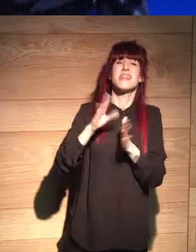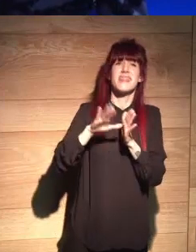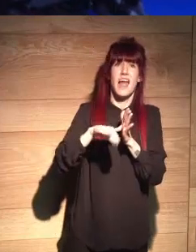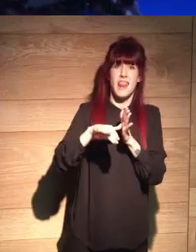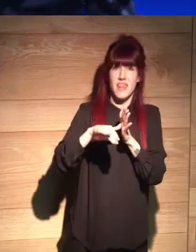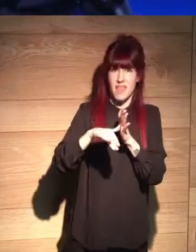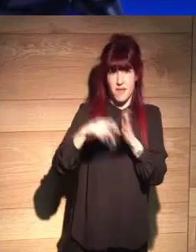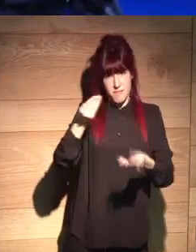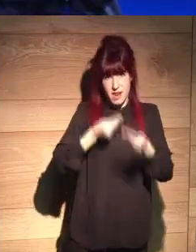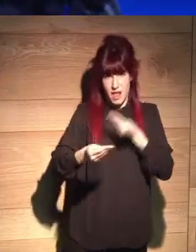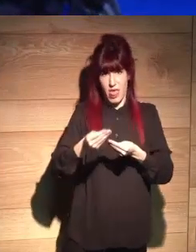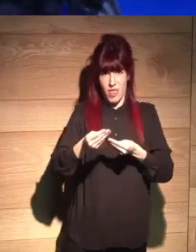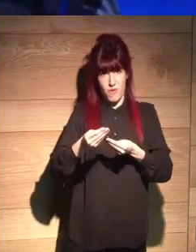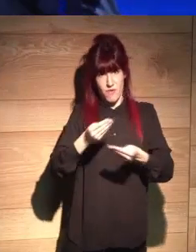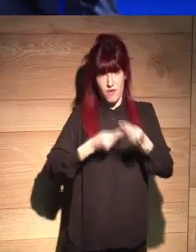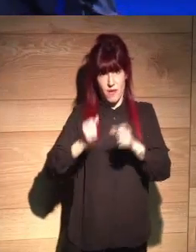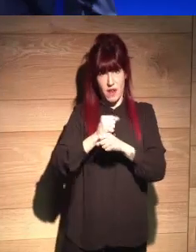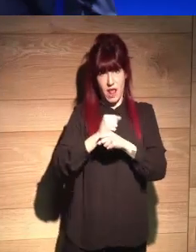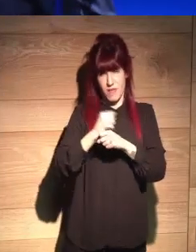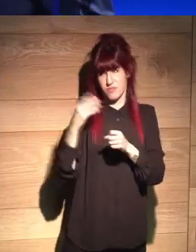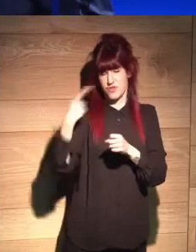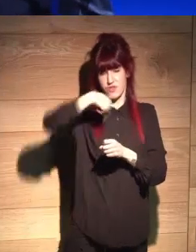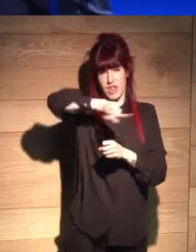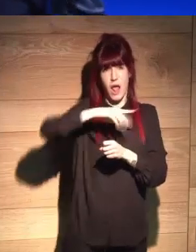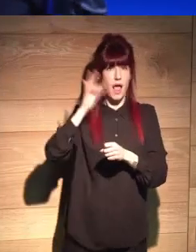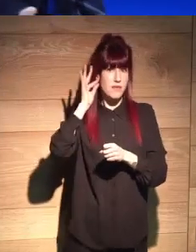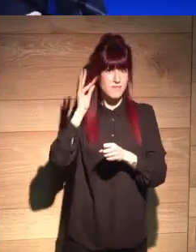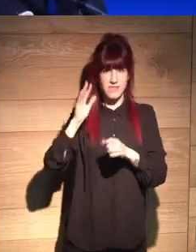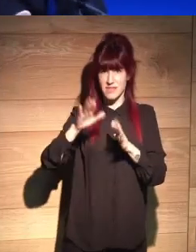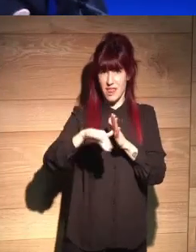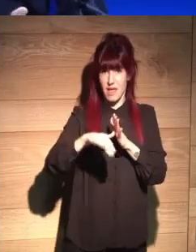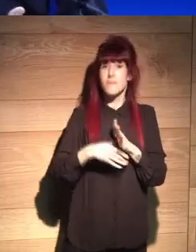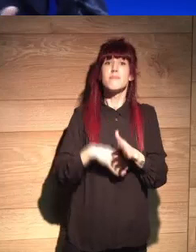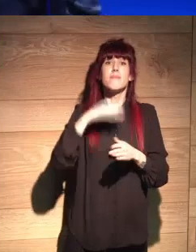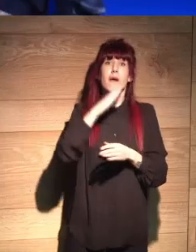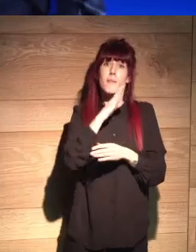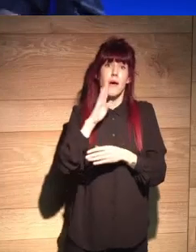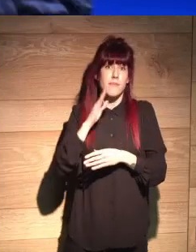important. And women have come to the labor market late.